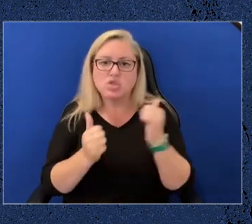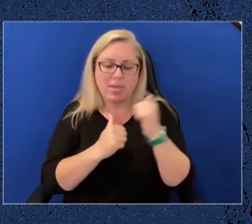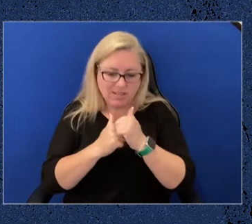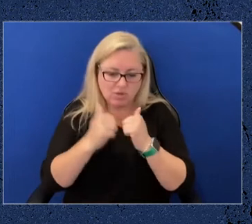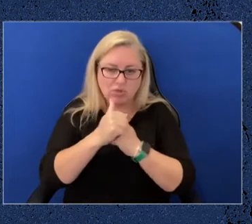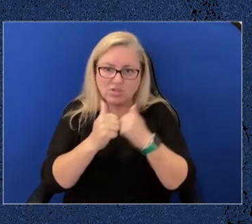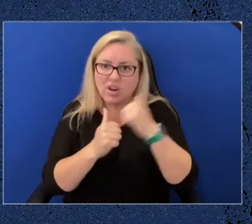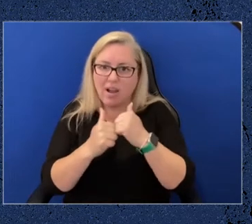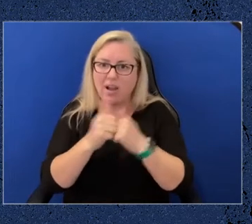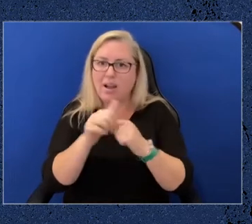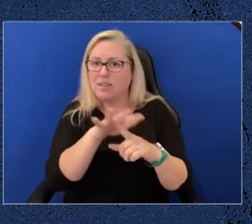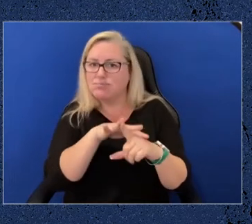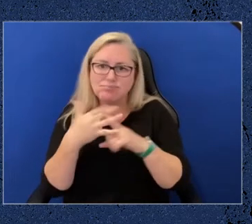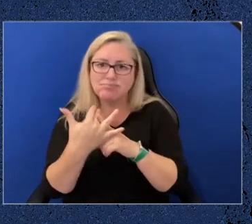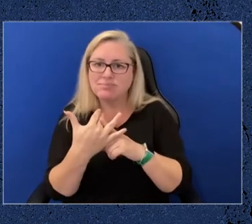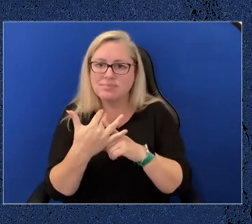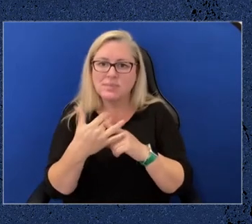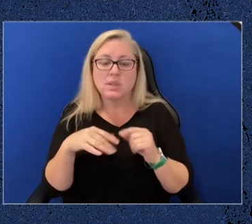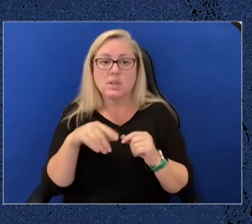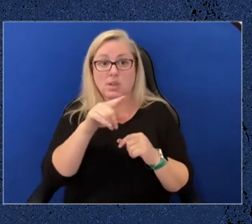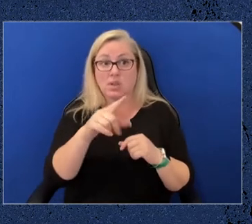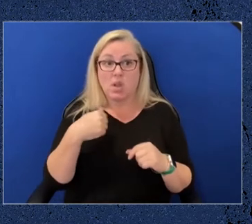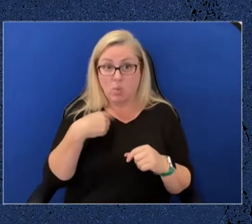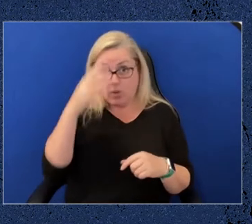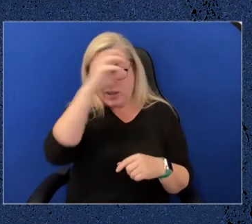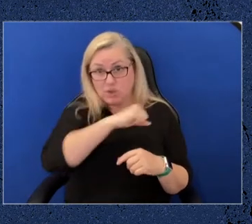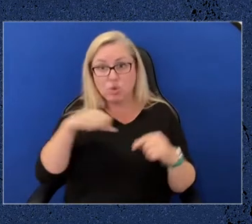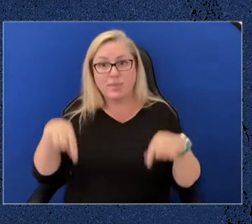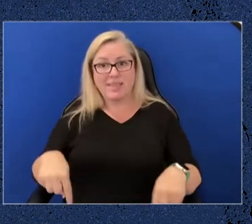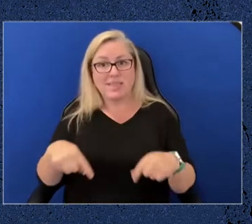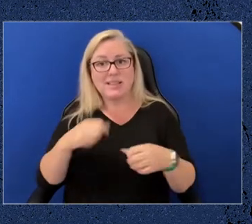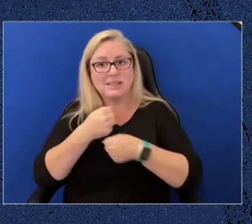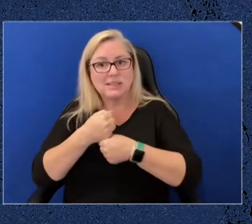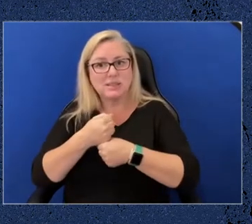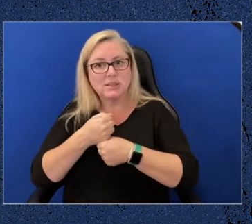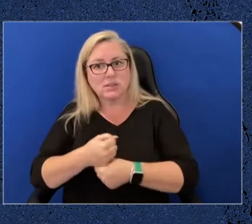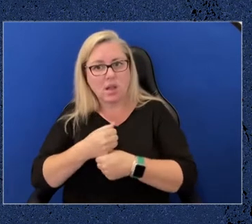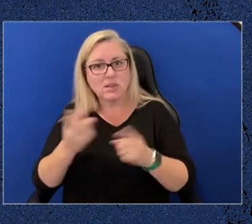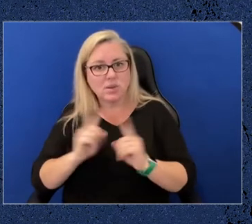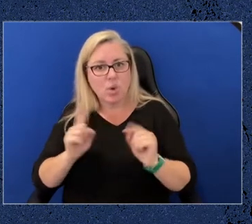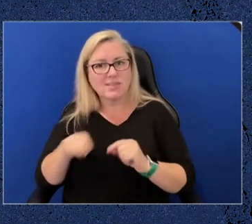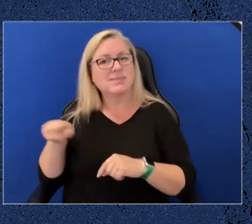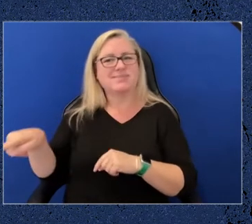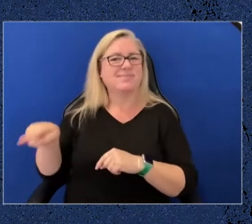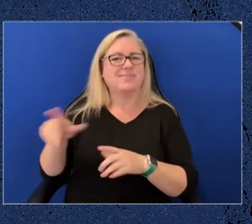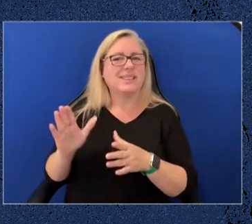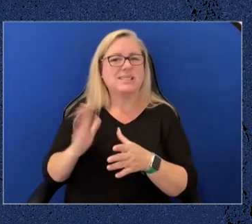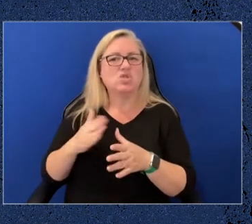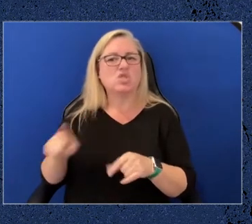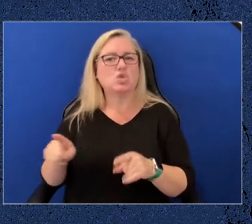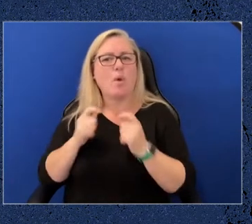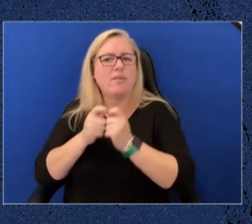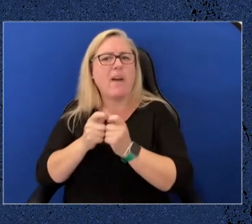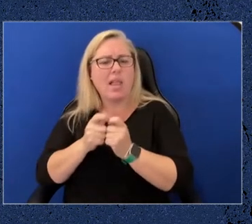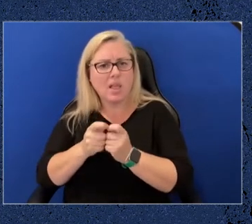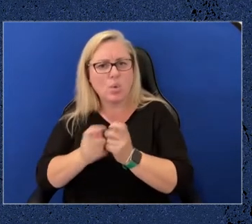believe. I think there's always been an assumption in this society that Indigenous people don't value learning. And I think that's